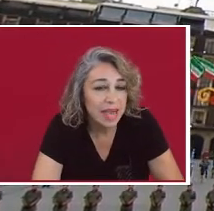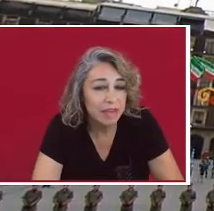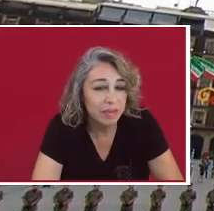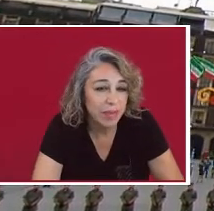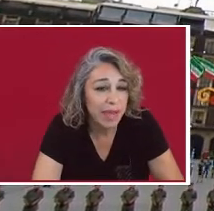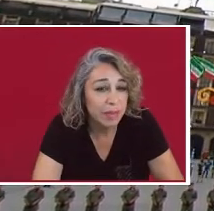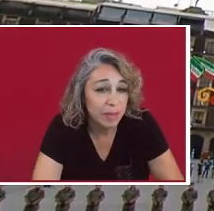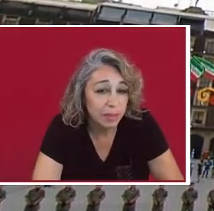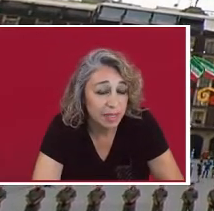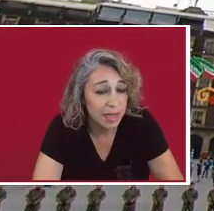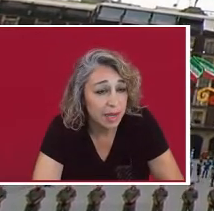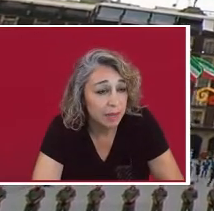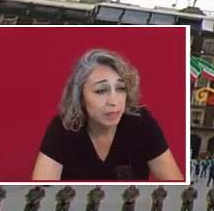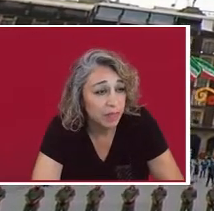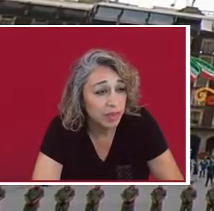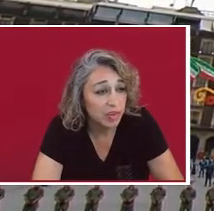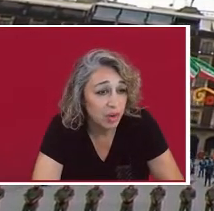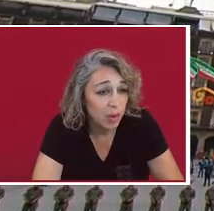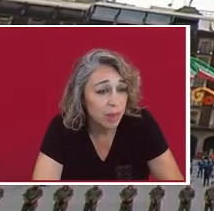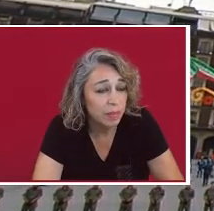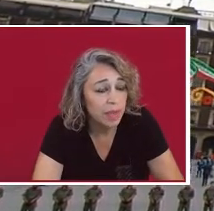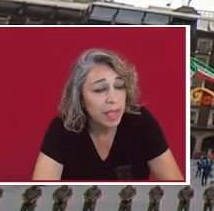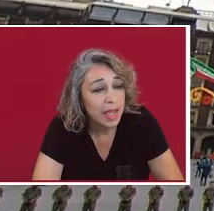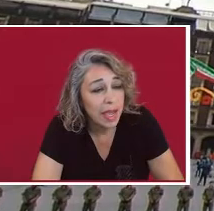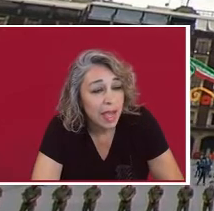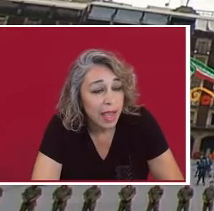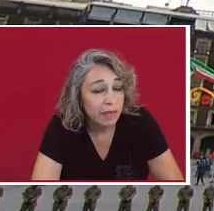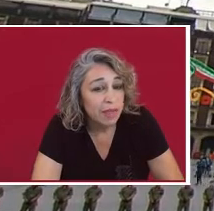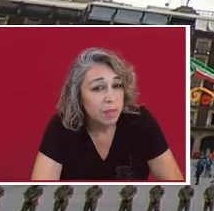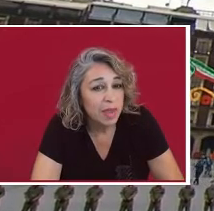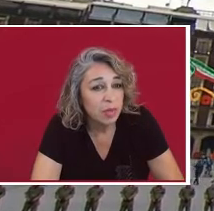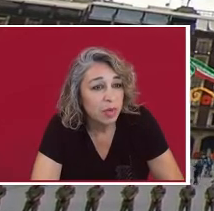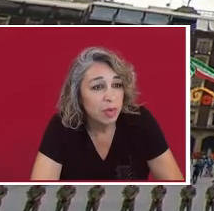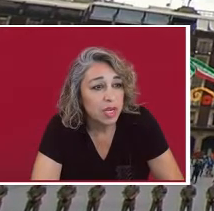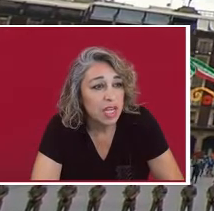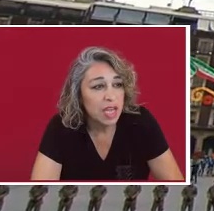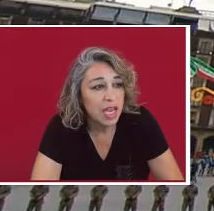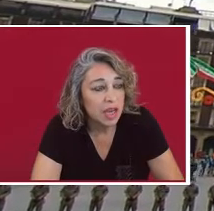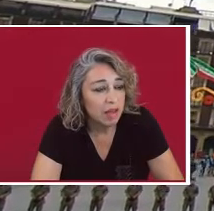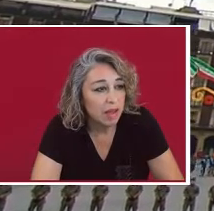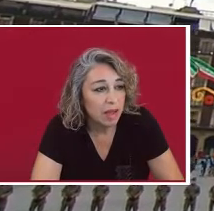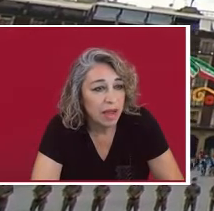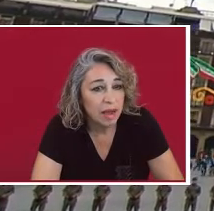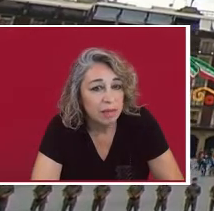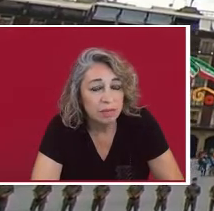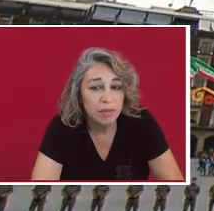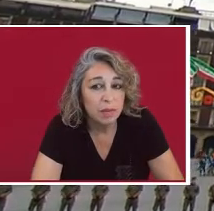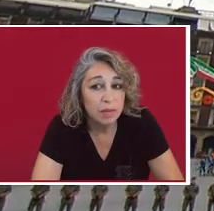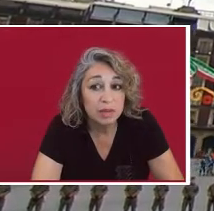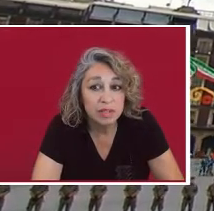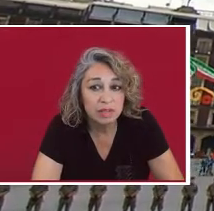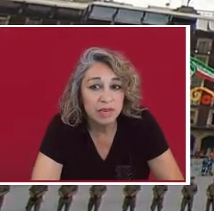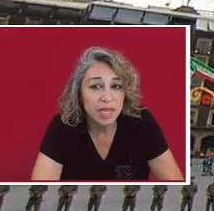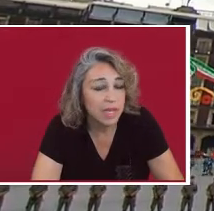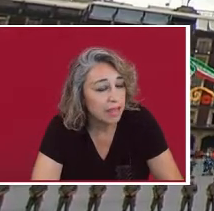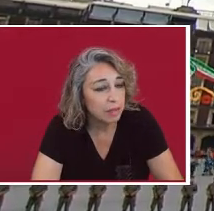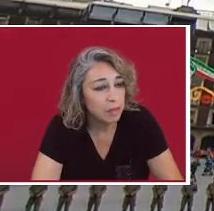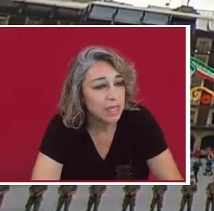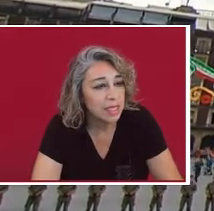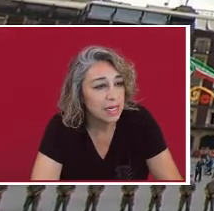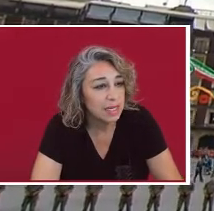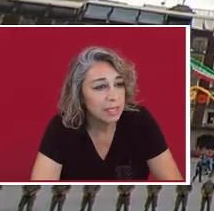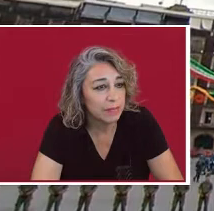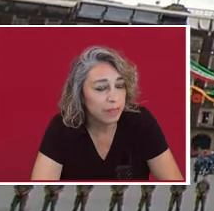used to have to pay people to come to show up. And then the people would yell abusively at